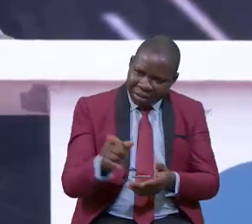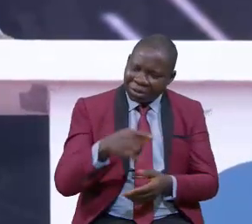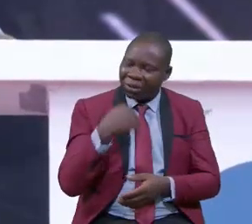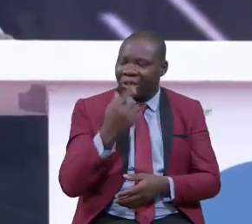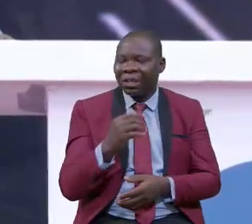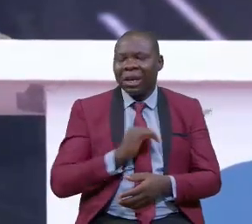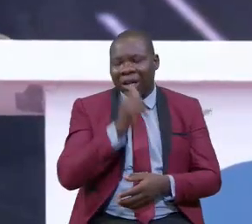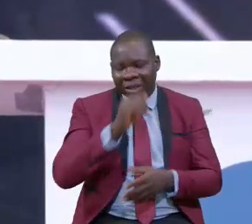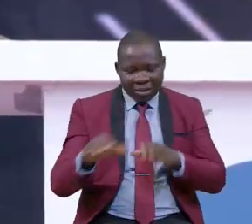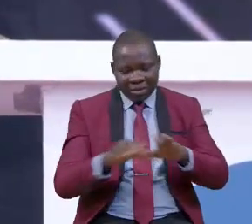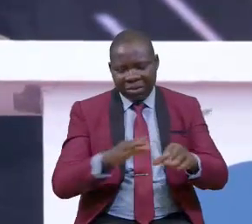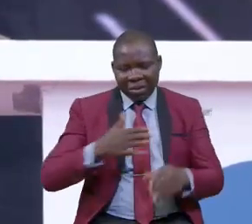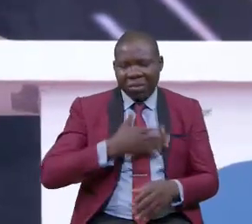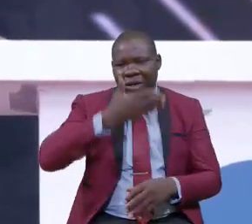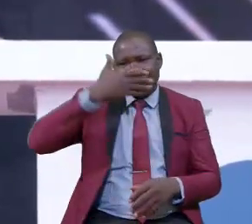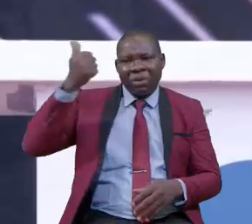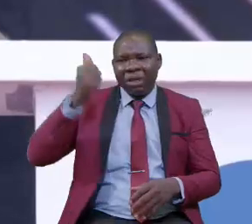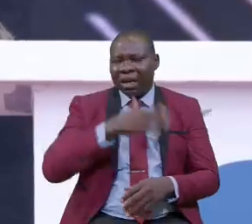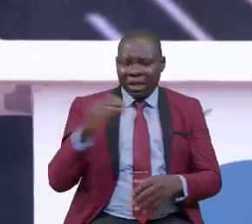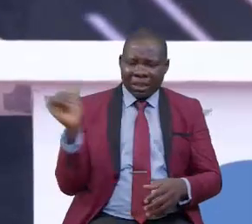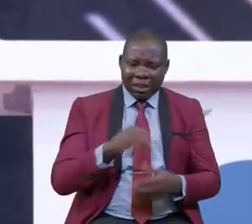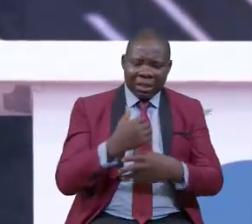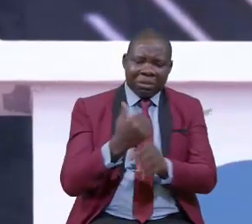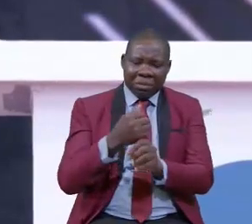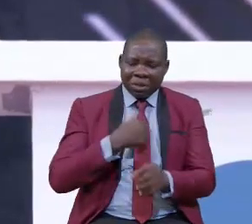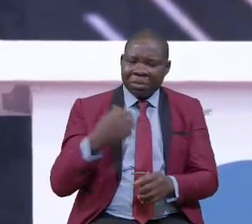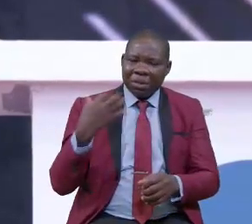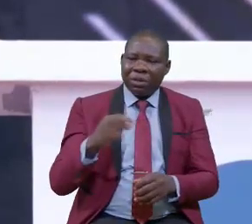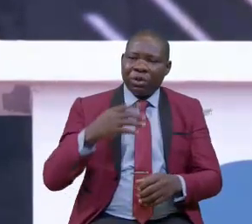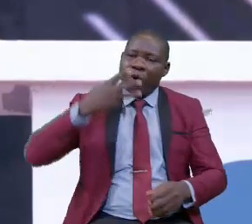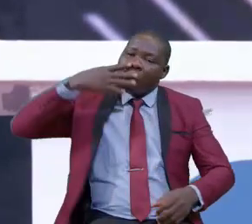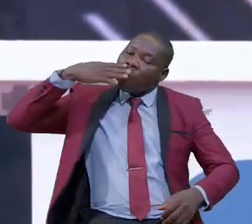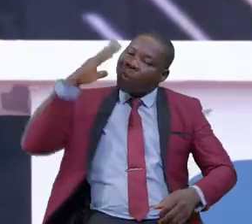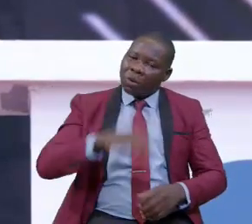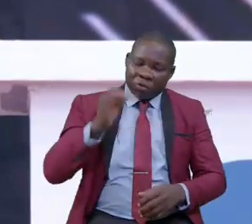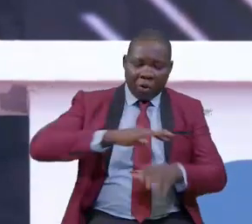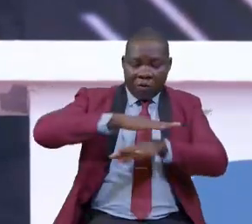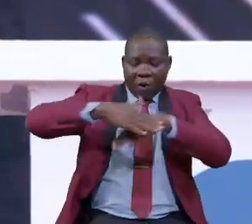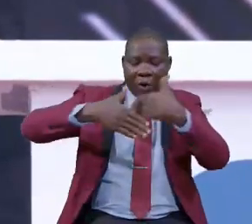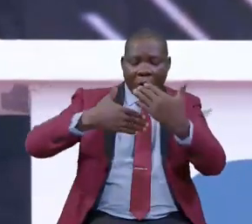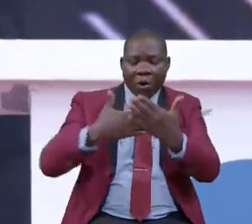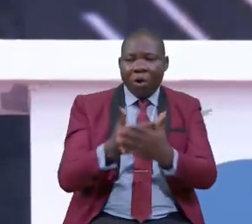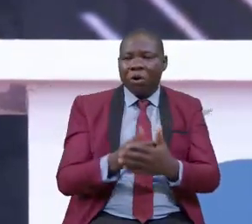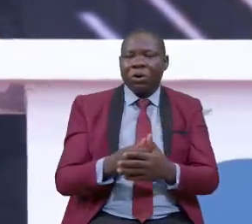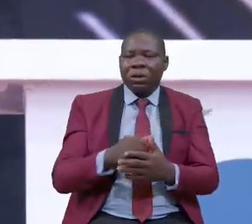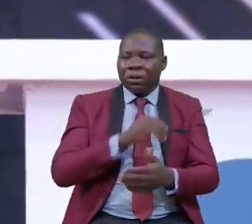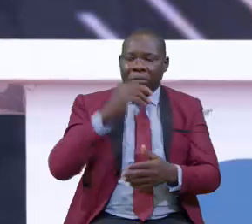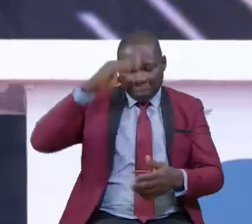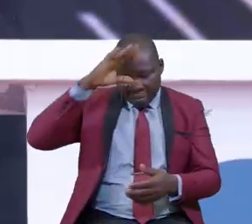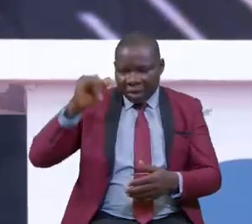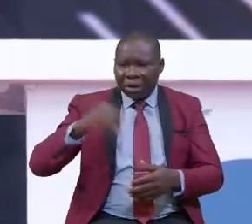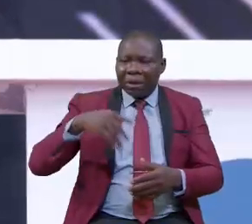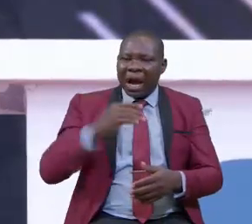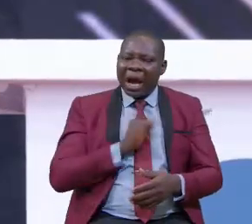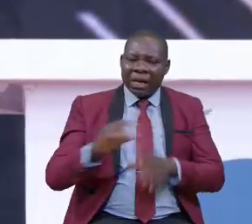they make me the worst of all men. I'm doing my best, and they make me the worst of women. You know, that